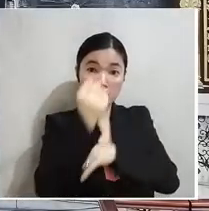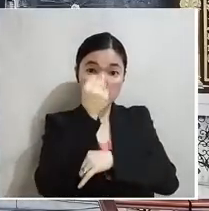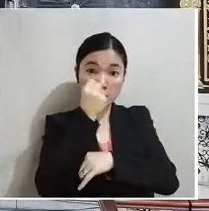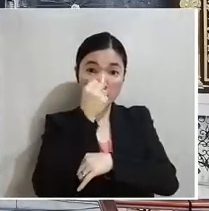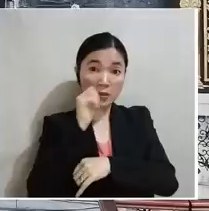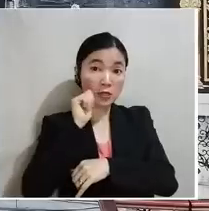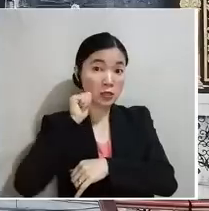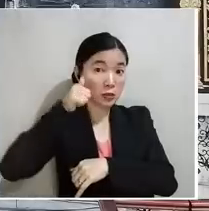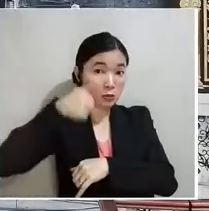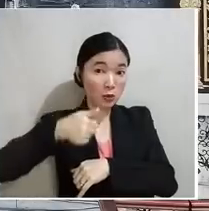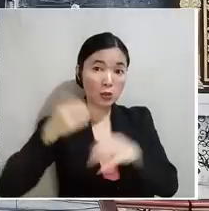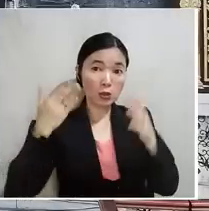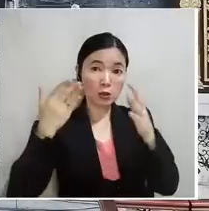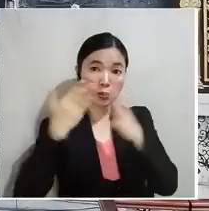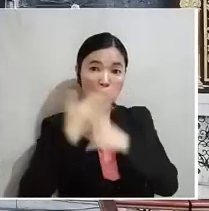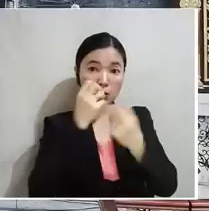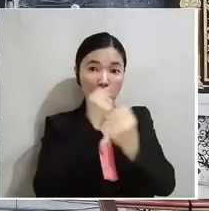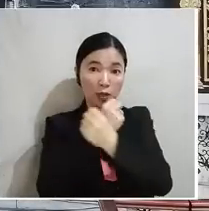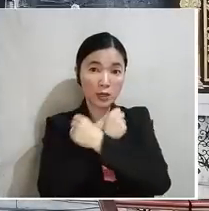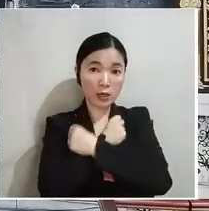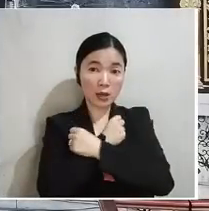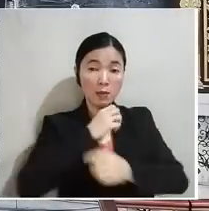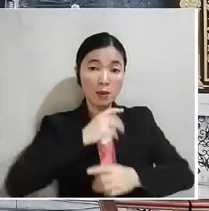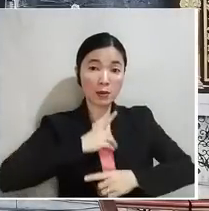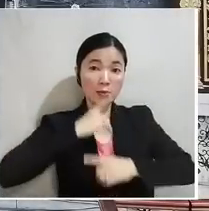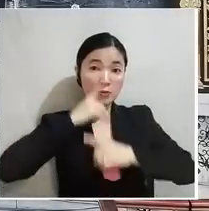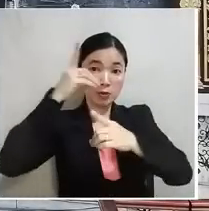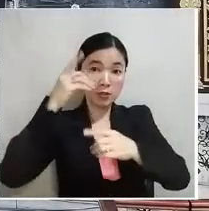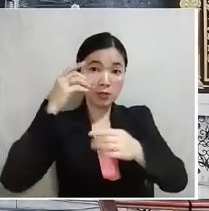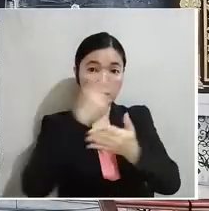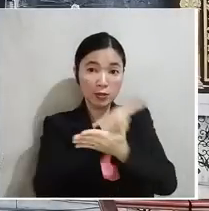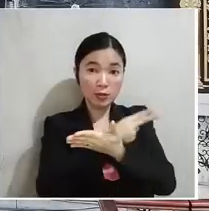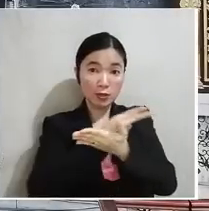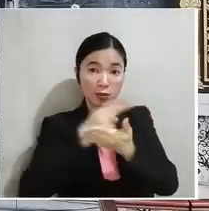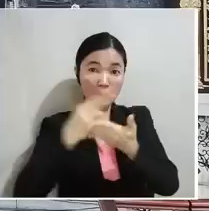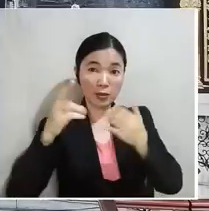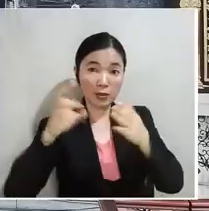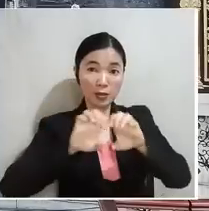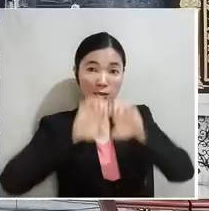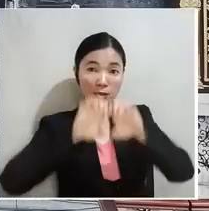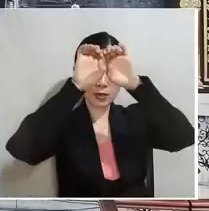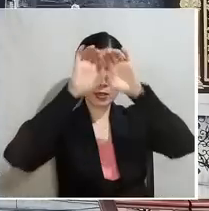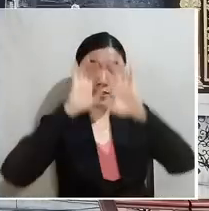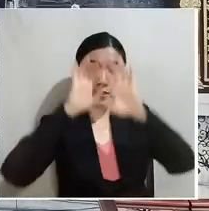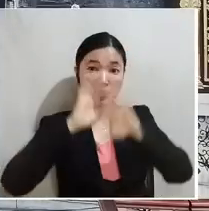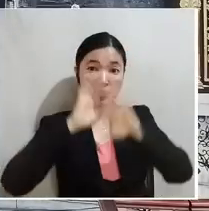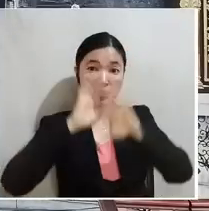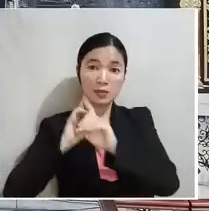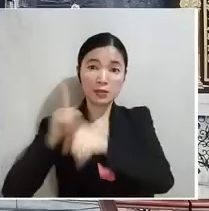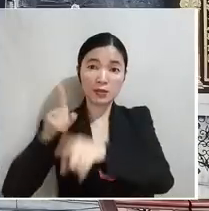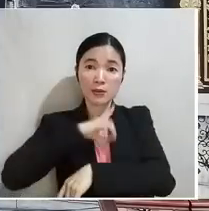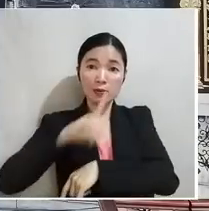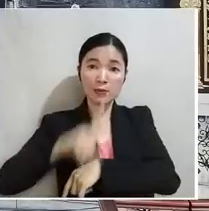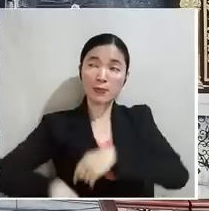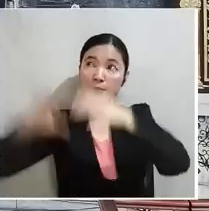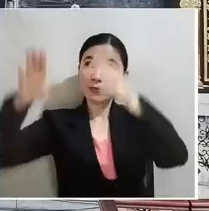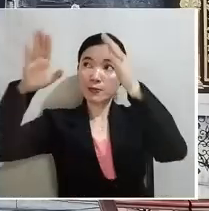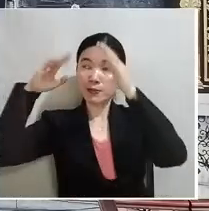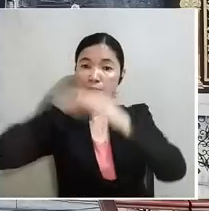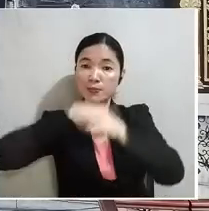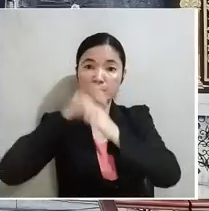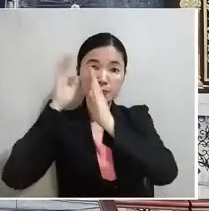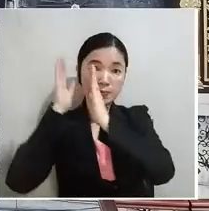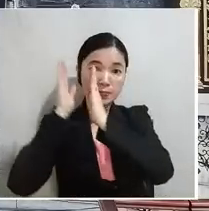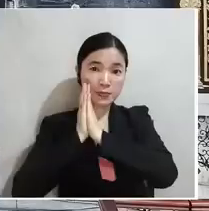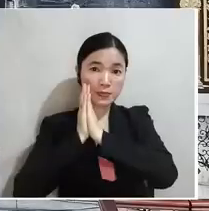our love and devotion to the Holy Eucharist. We pray. Lord, hear our prayer. That